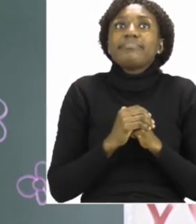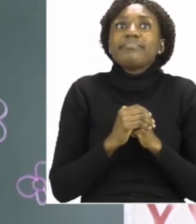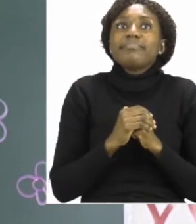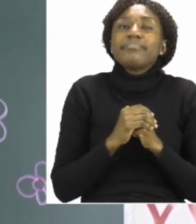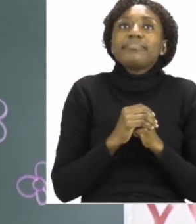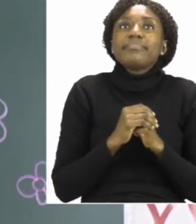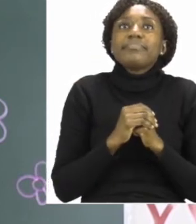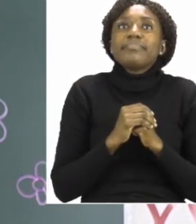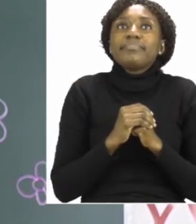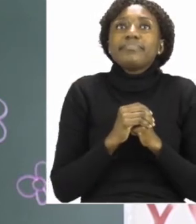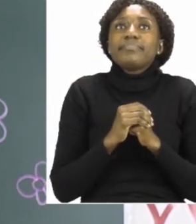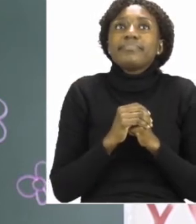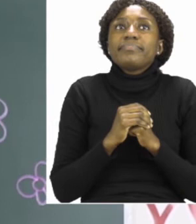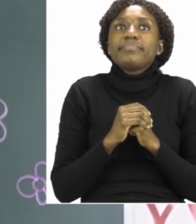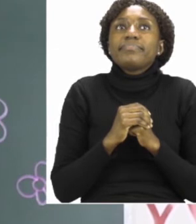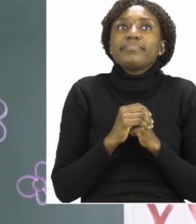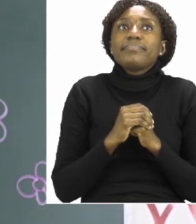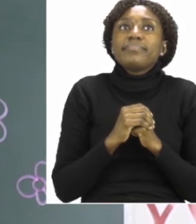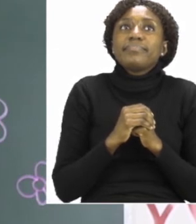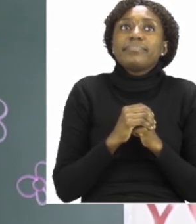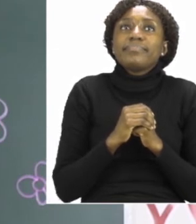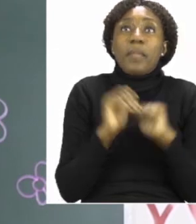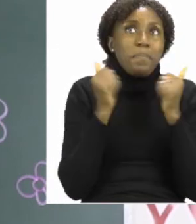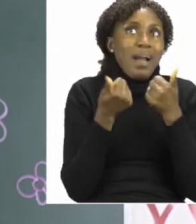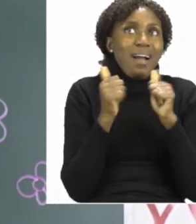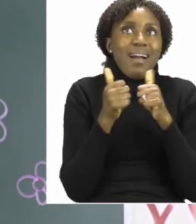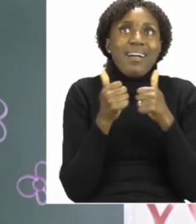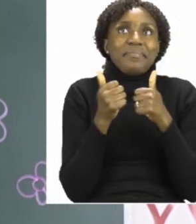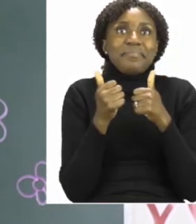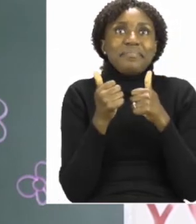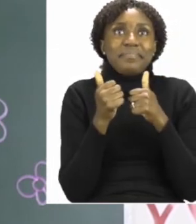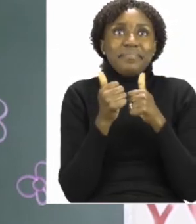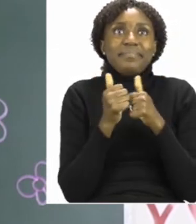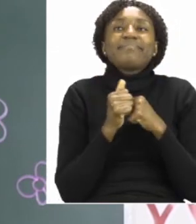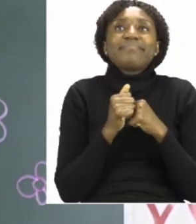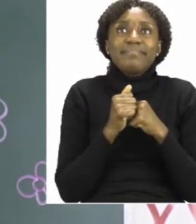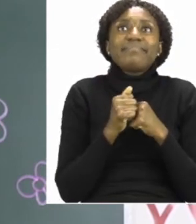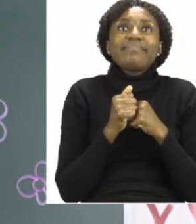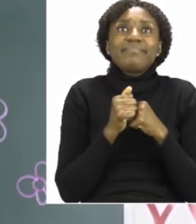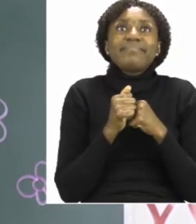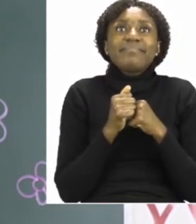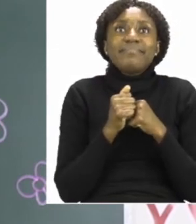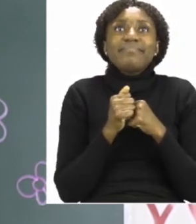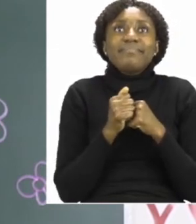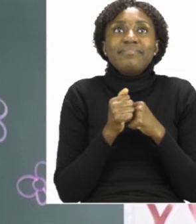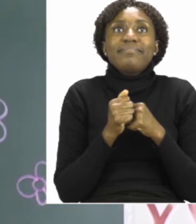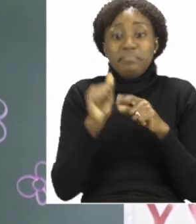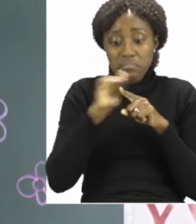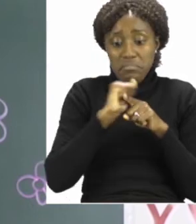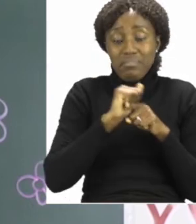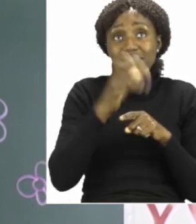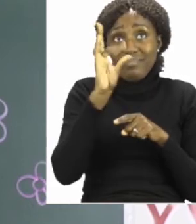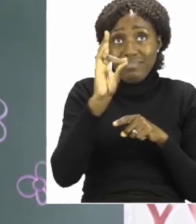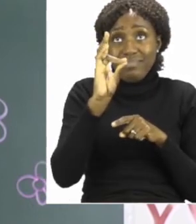Across and down. Good job, everyone. Now, let's draw our number 7.